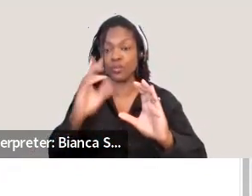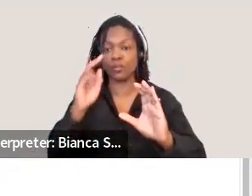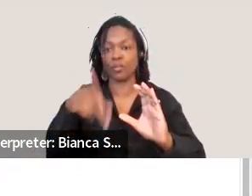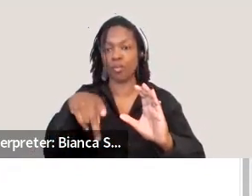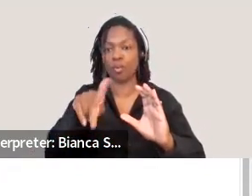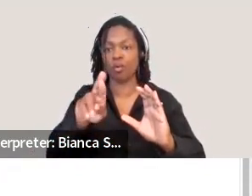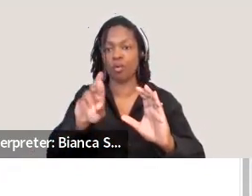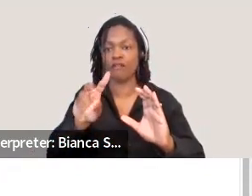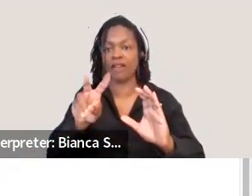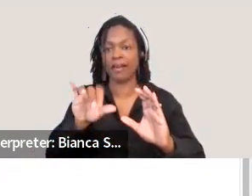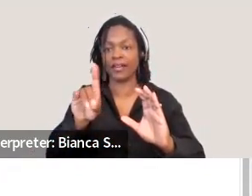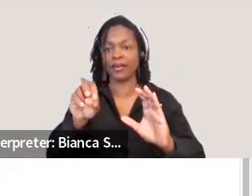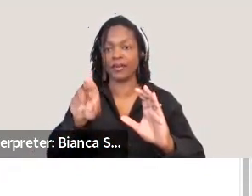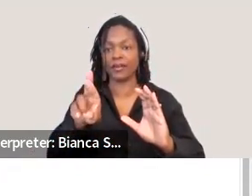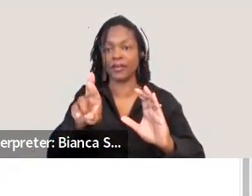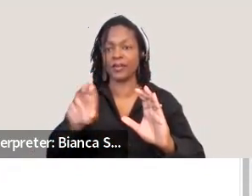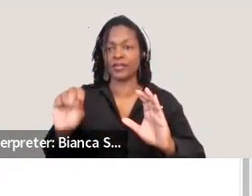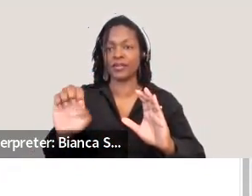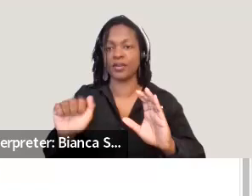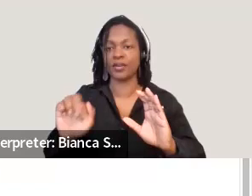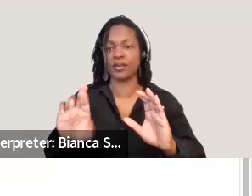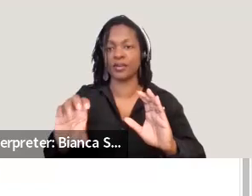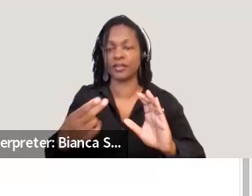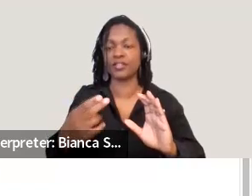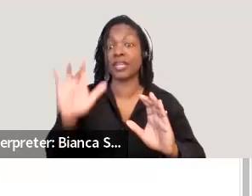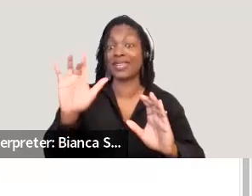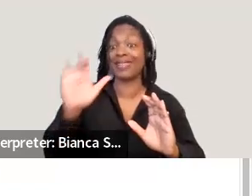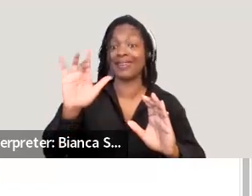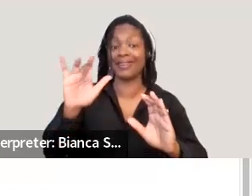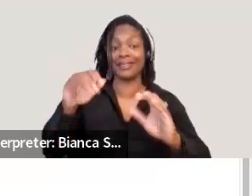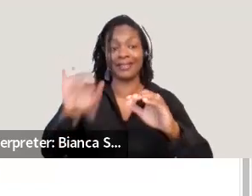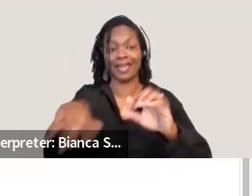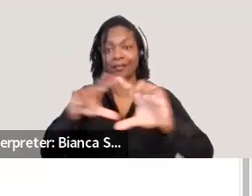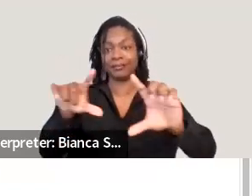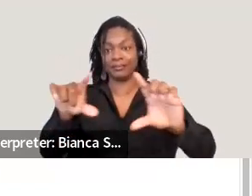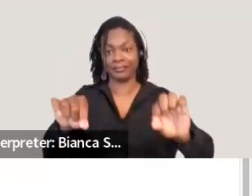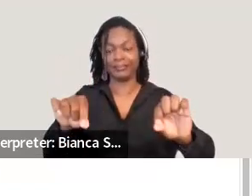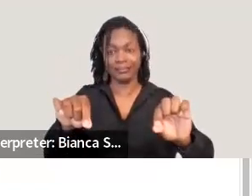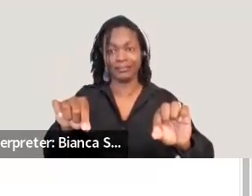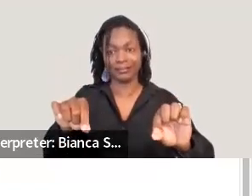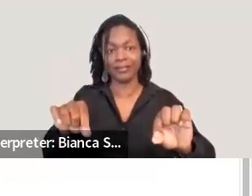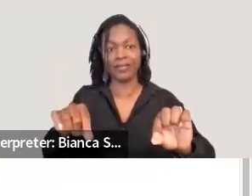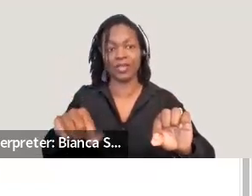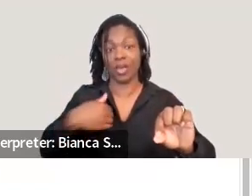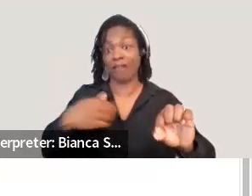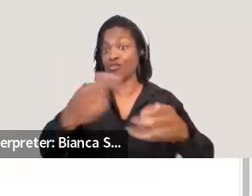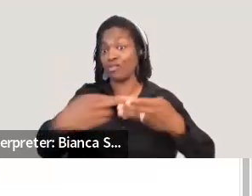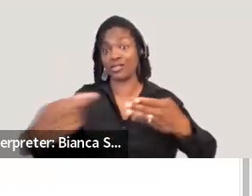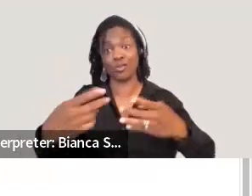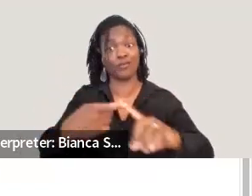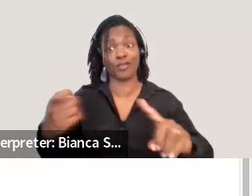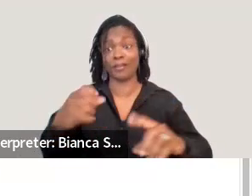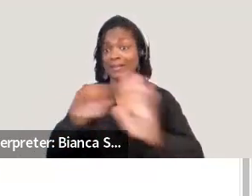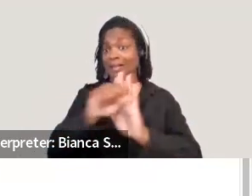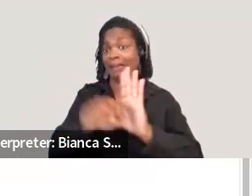Julie briefly kind of showed or explained what this is, but what this is we have resources from all over the